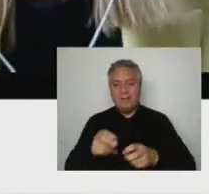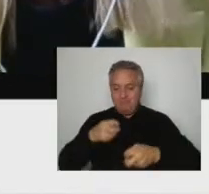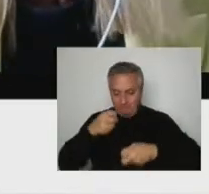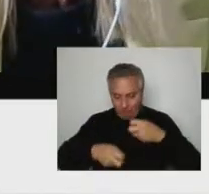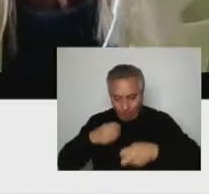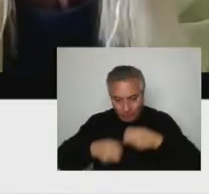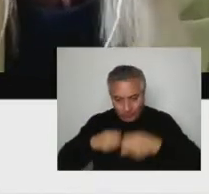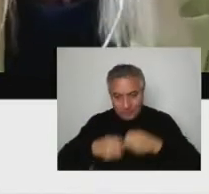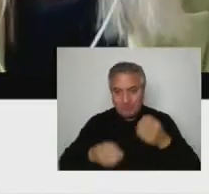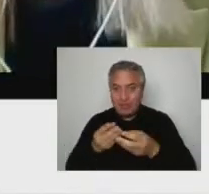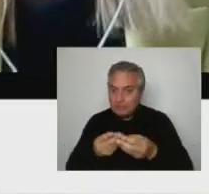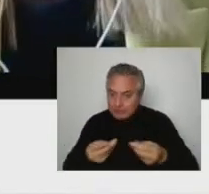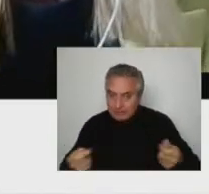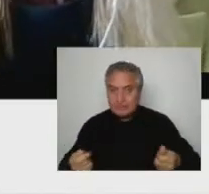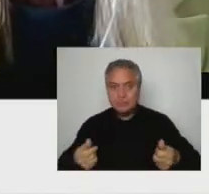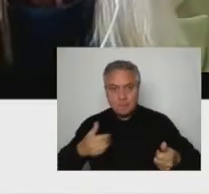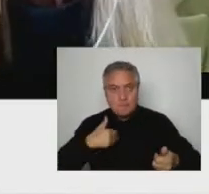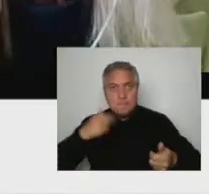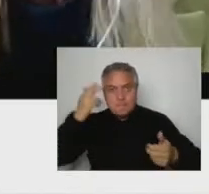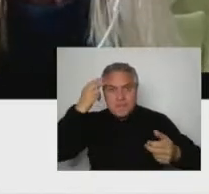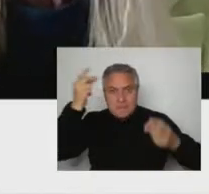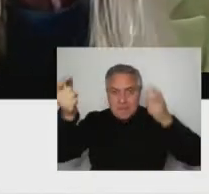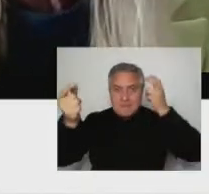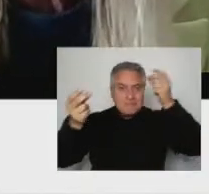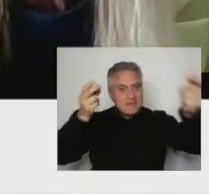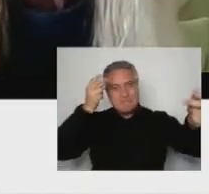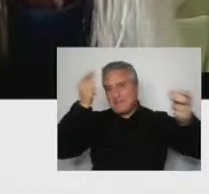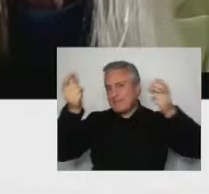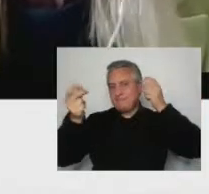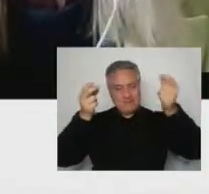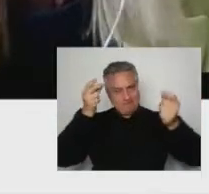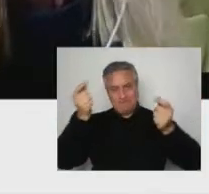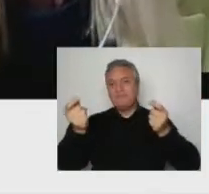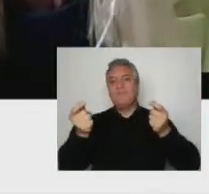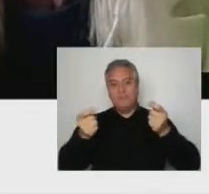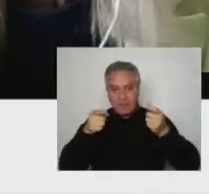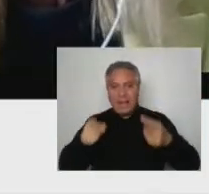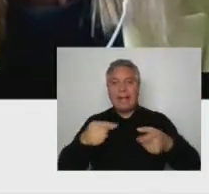the collaborative resolution of problems with creativity.